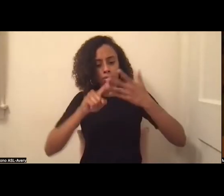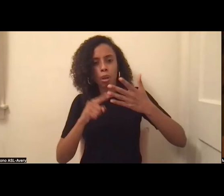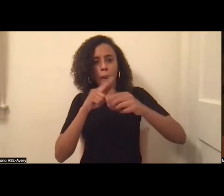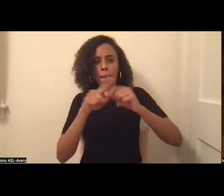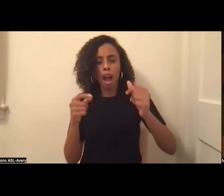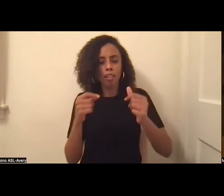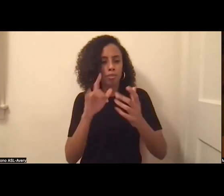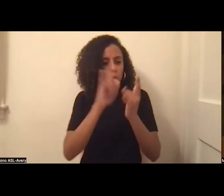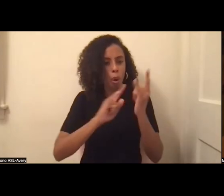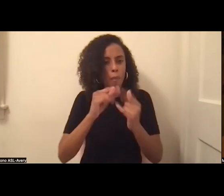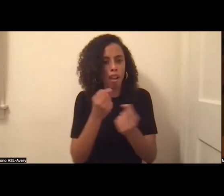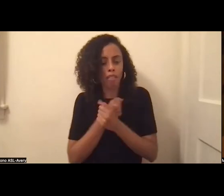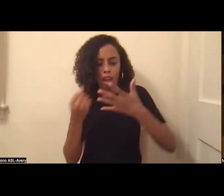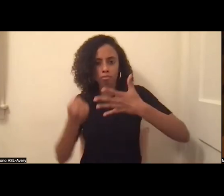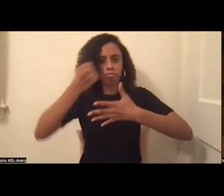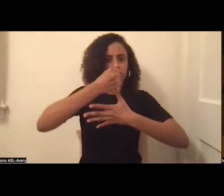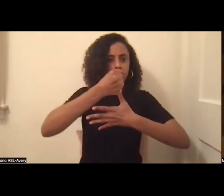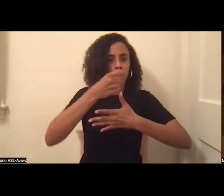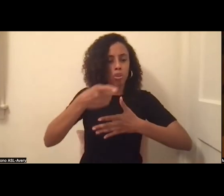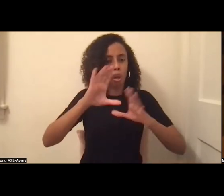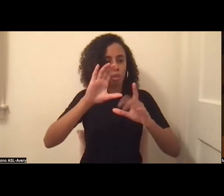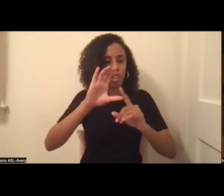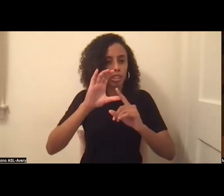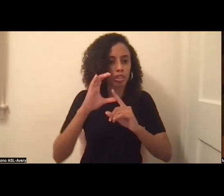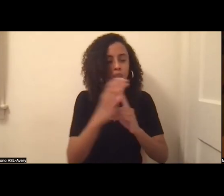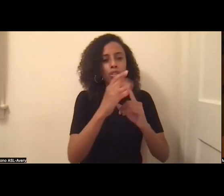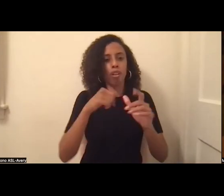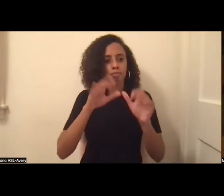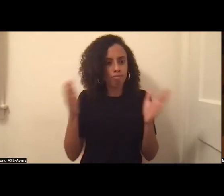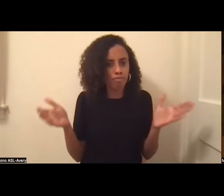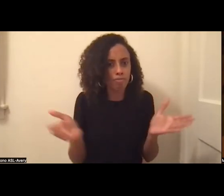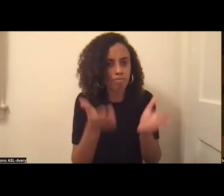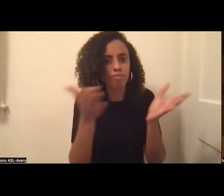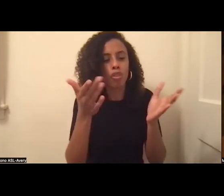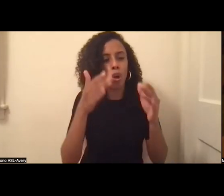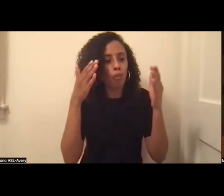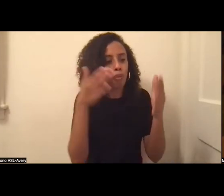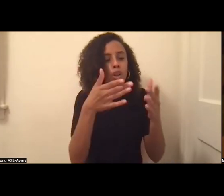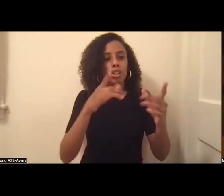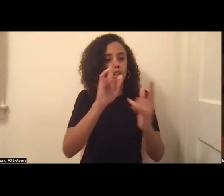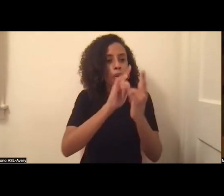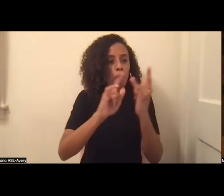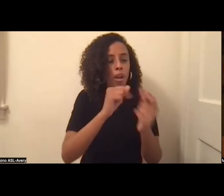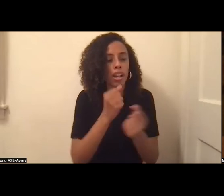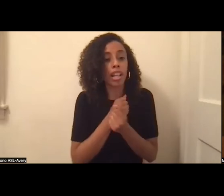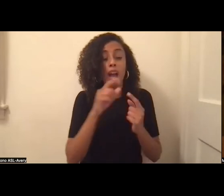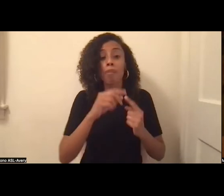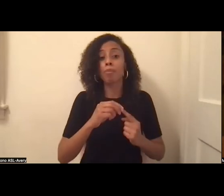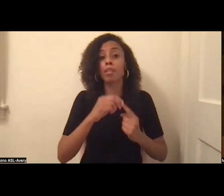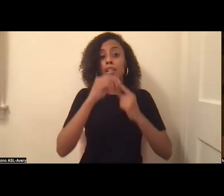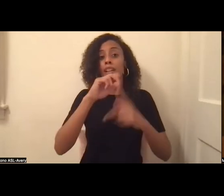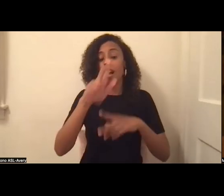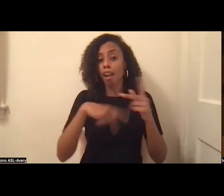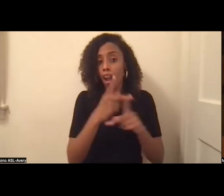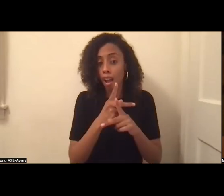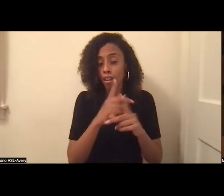is really pushes romantic love and a particular kind of romantic love, as you